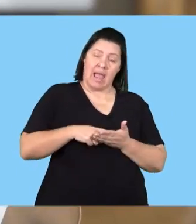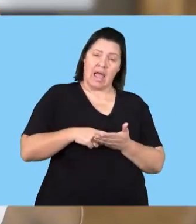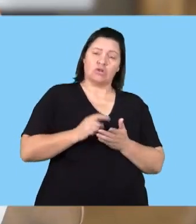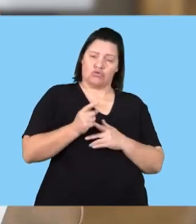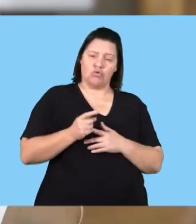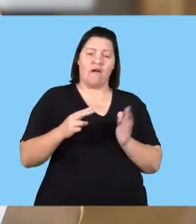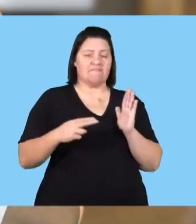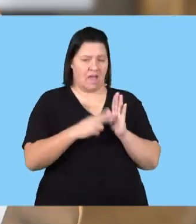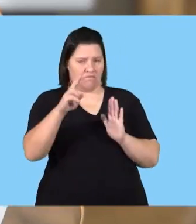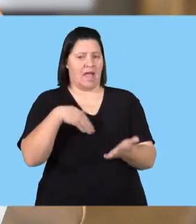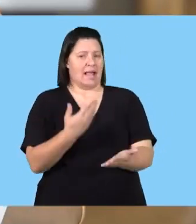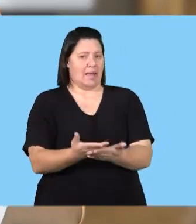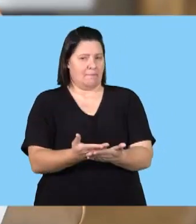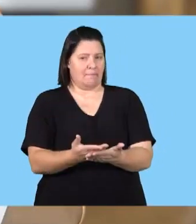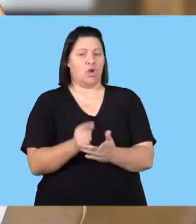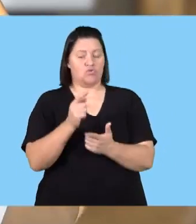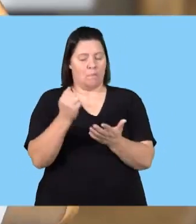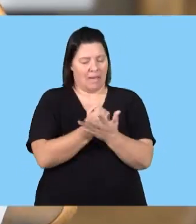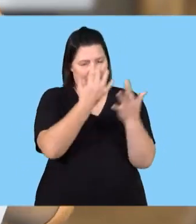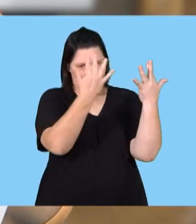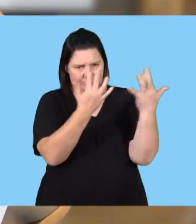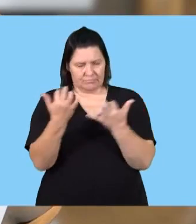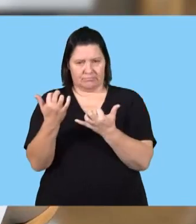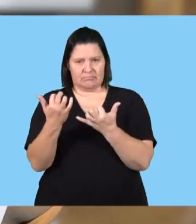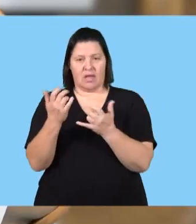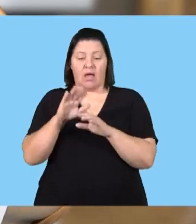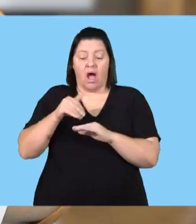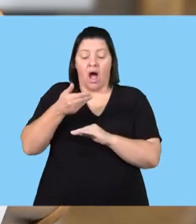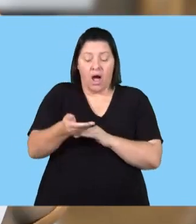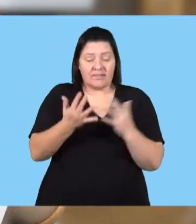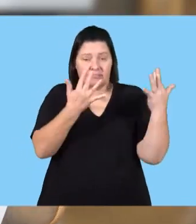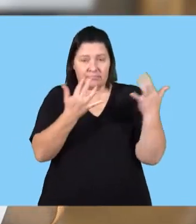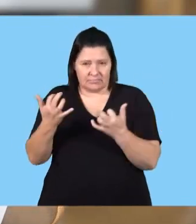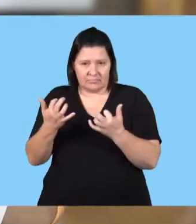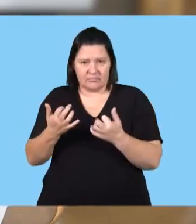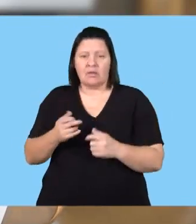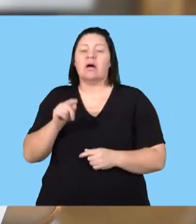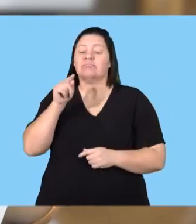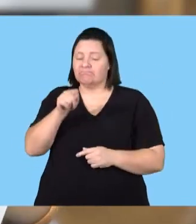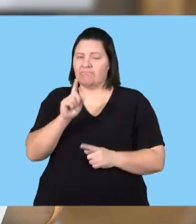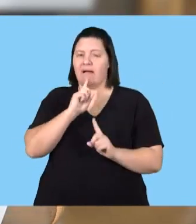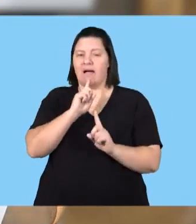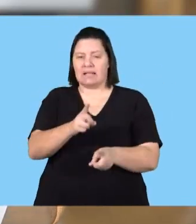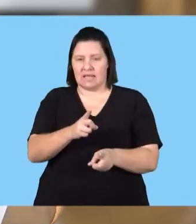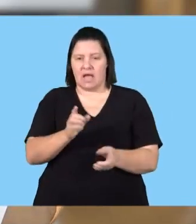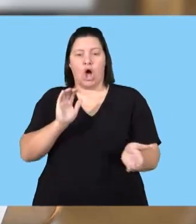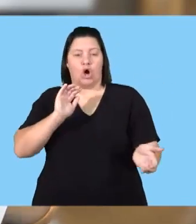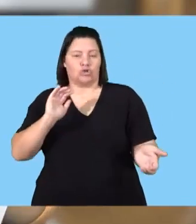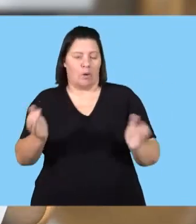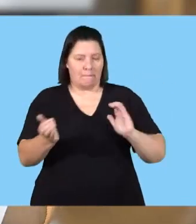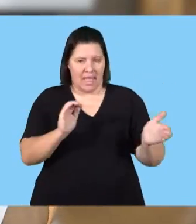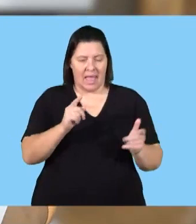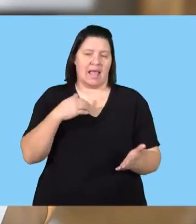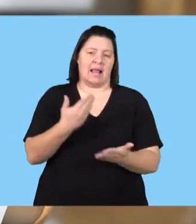question requires you to verify the claim, you calculate, and after calculating, you take your answer,